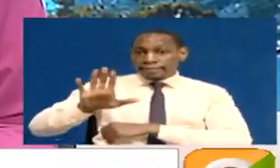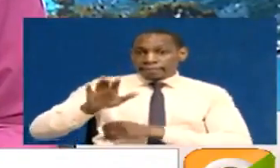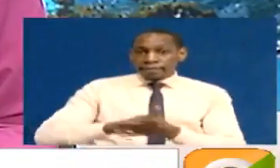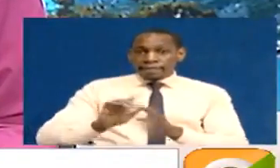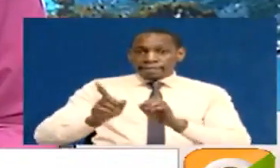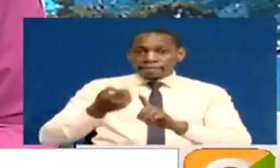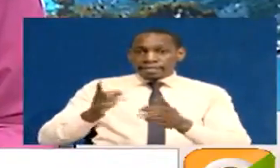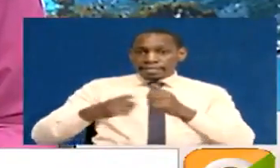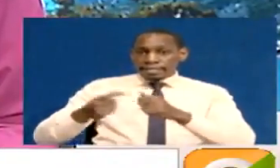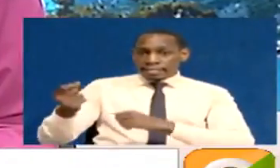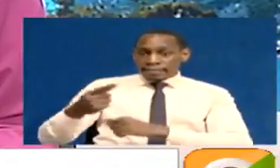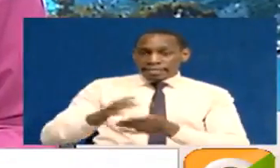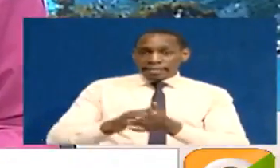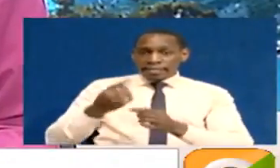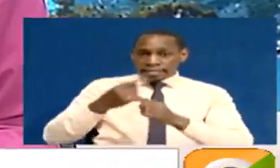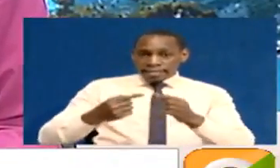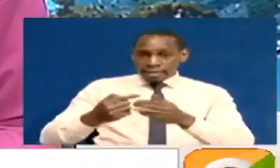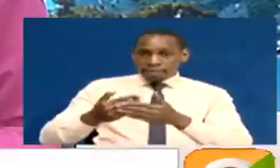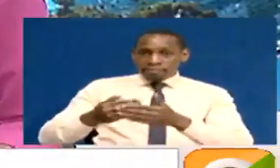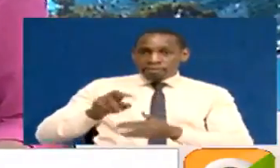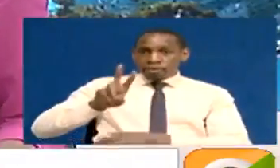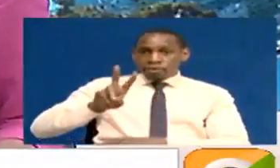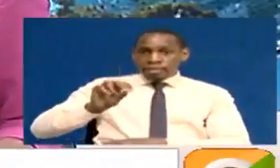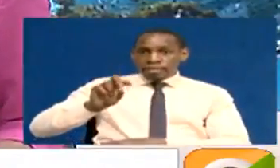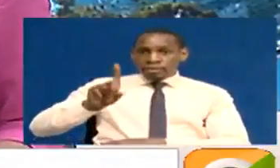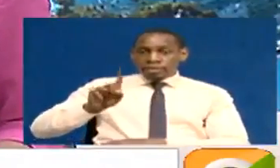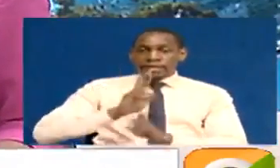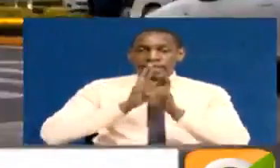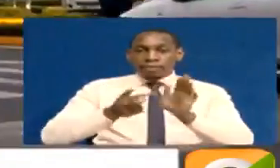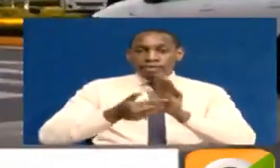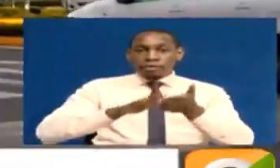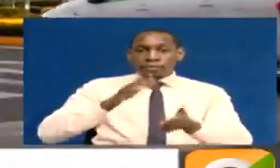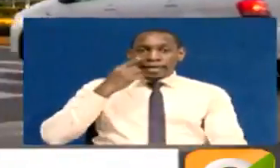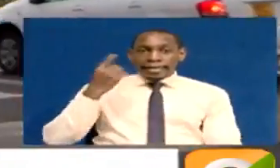305,635 in the first 6 months of this year. Dennis Otieno reports.